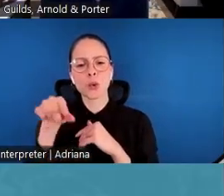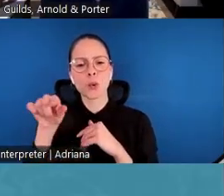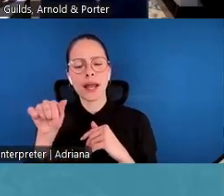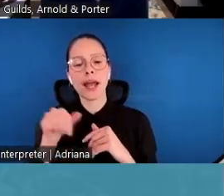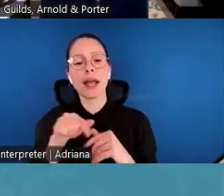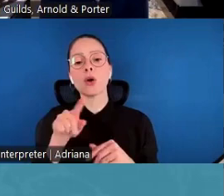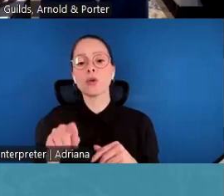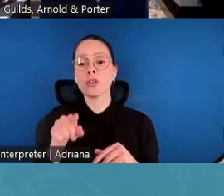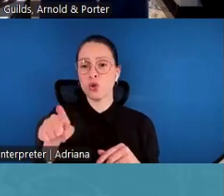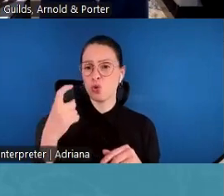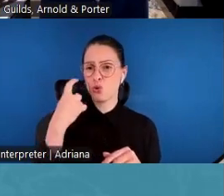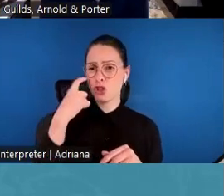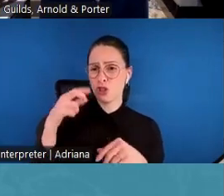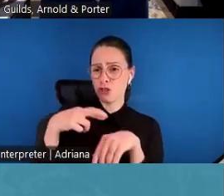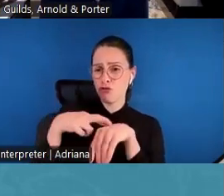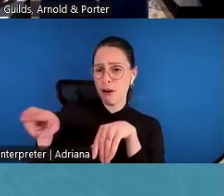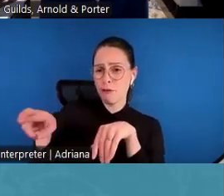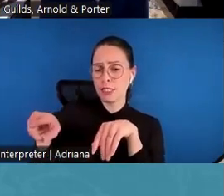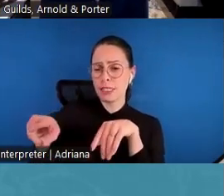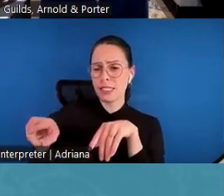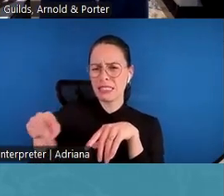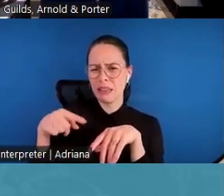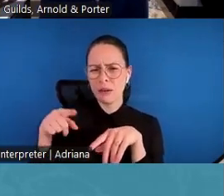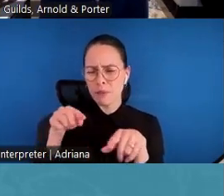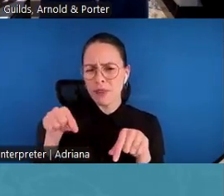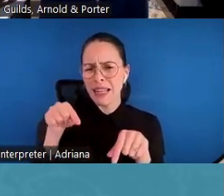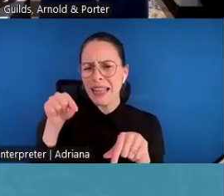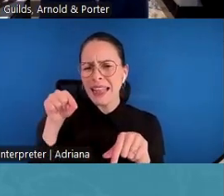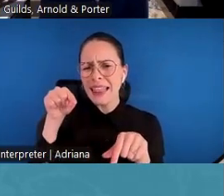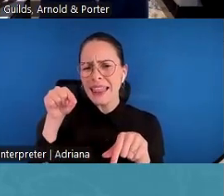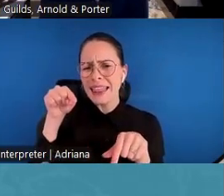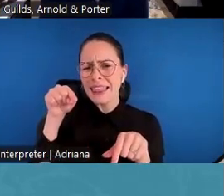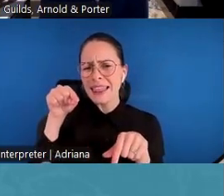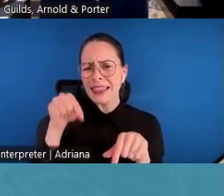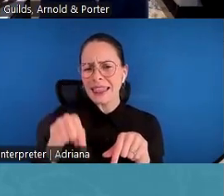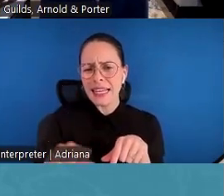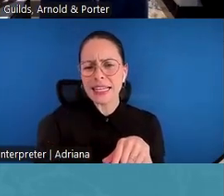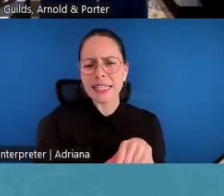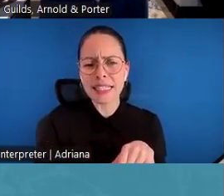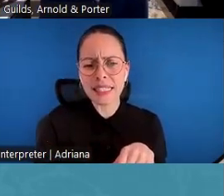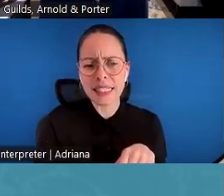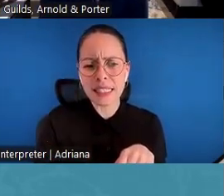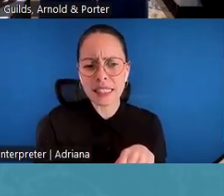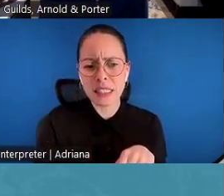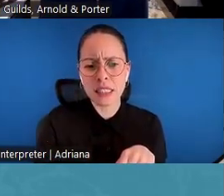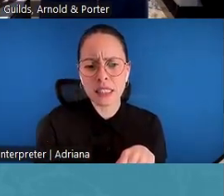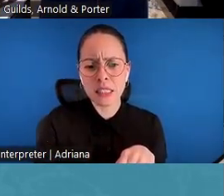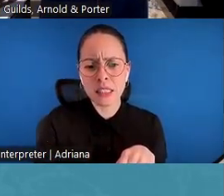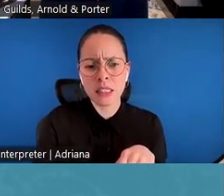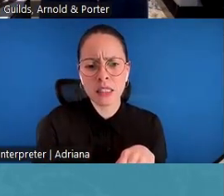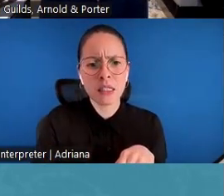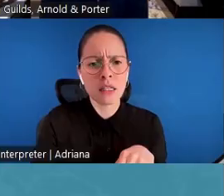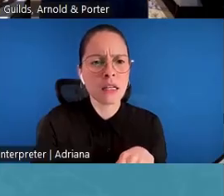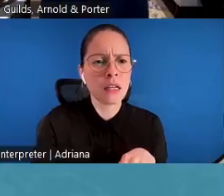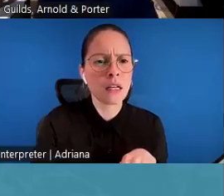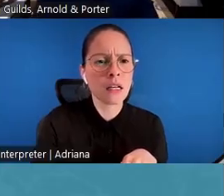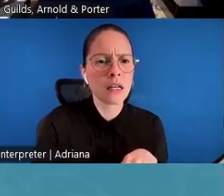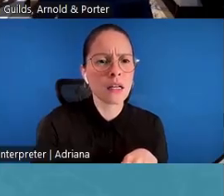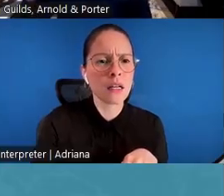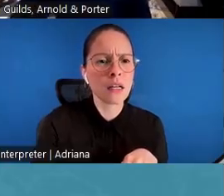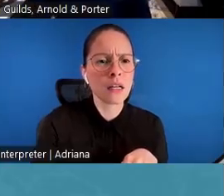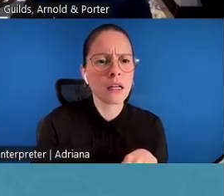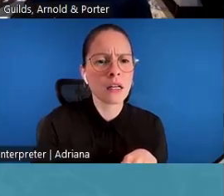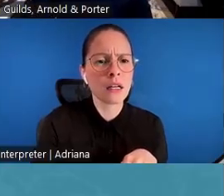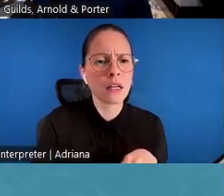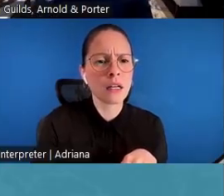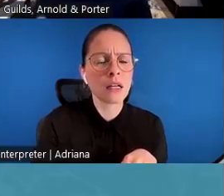just referencing is this Millett materials 513? Is that what you were just discussing? Yes. So Millett